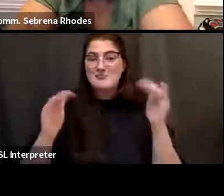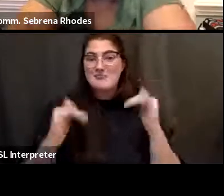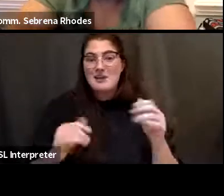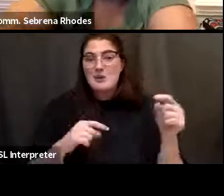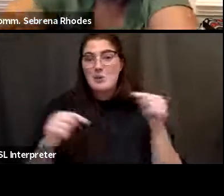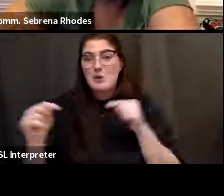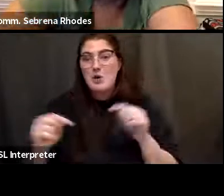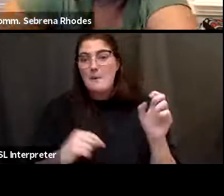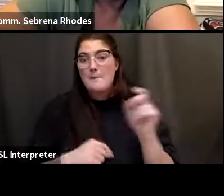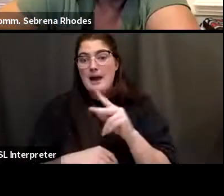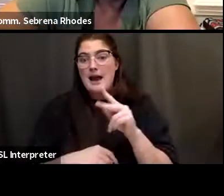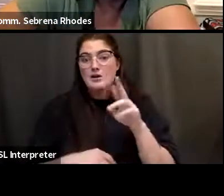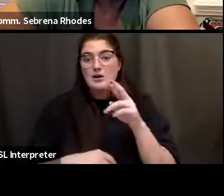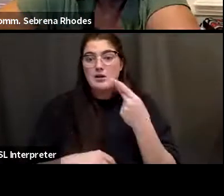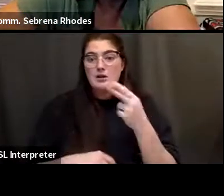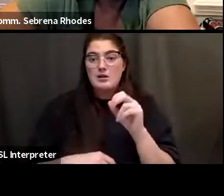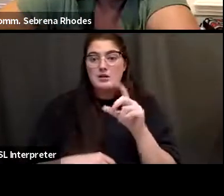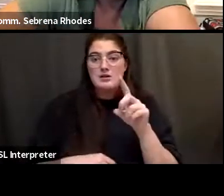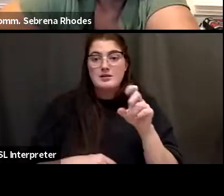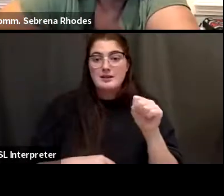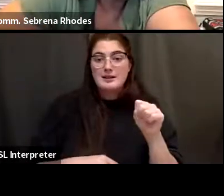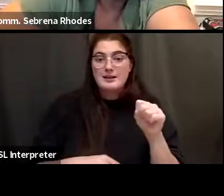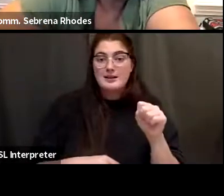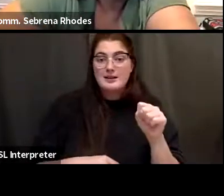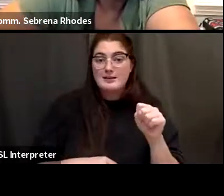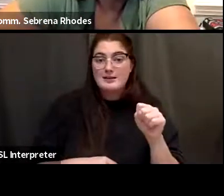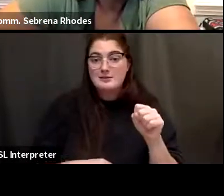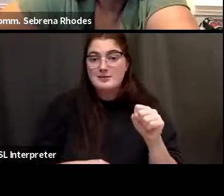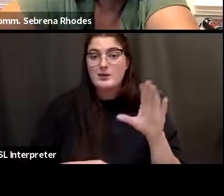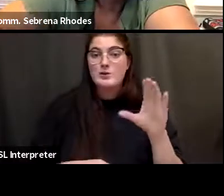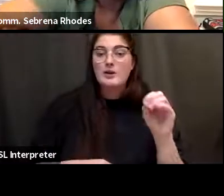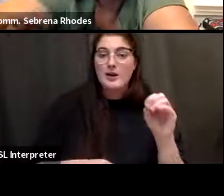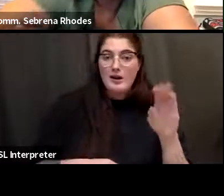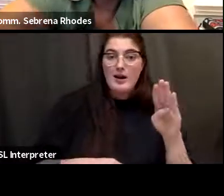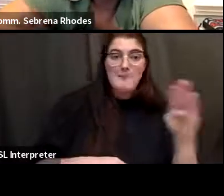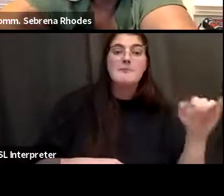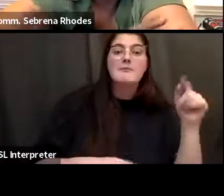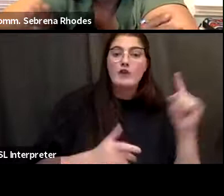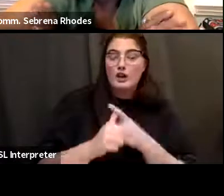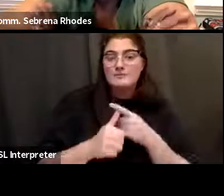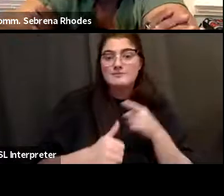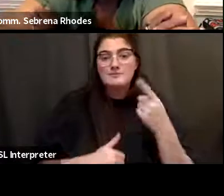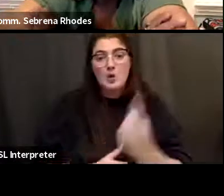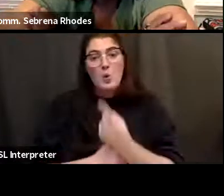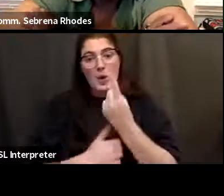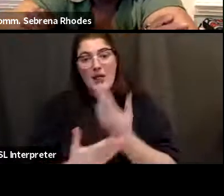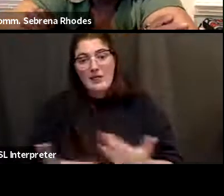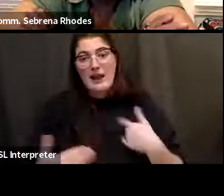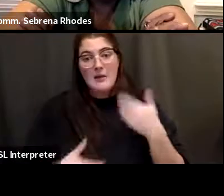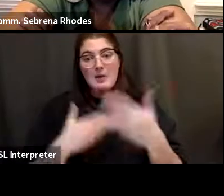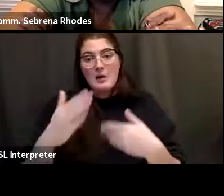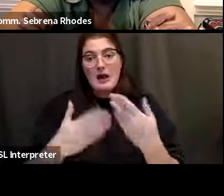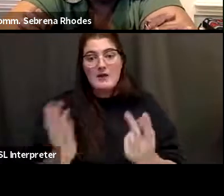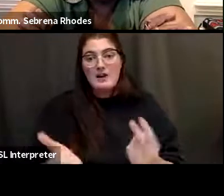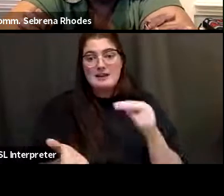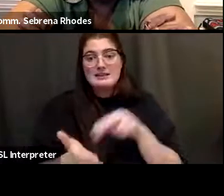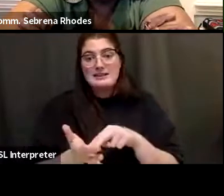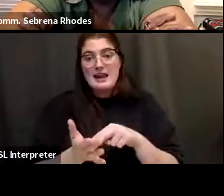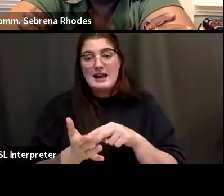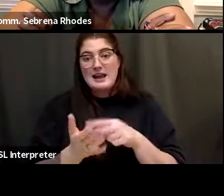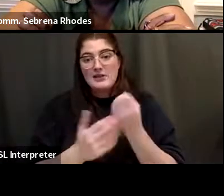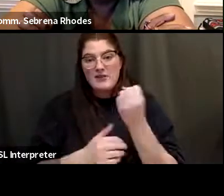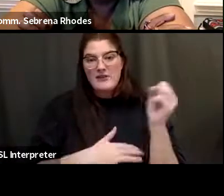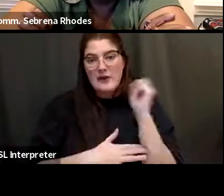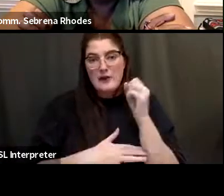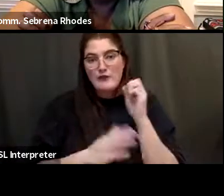back to you, Commissioner Rhodes, after we hear from Commissioner Cobb. Just one thing, I am in the process of standing up the Transportation